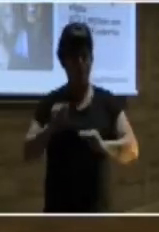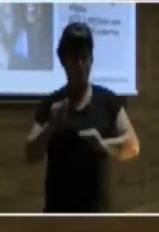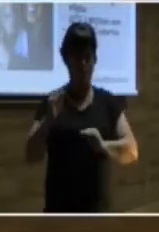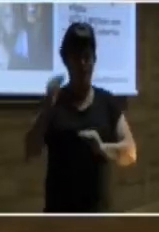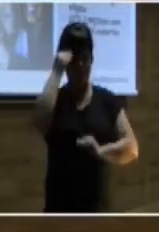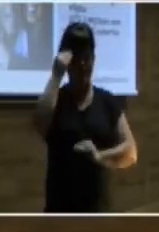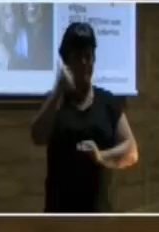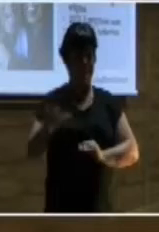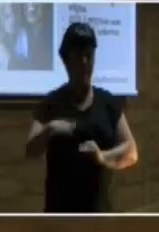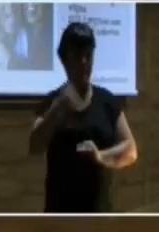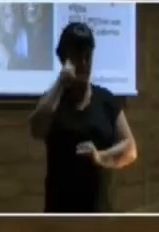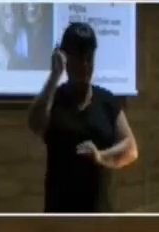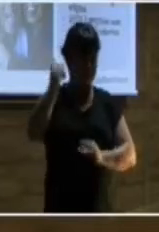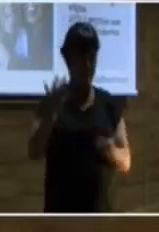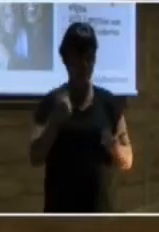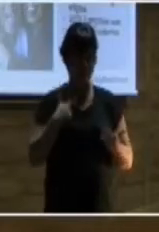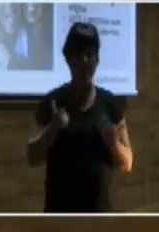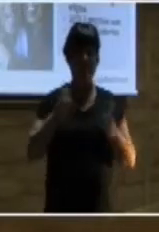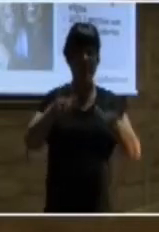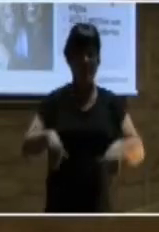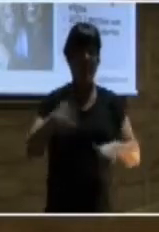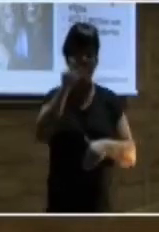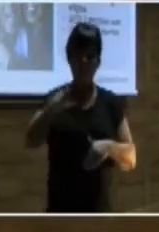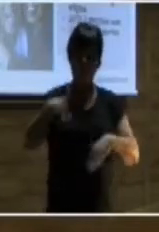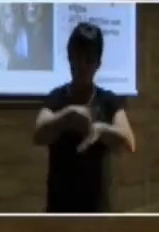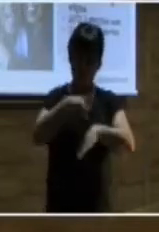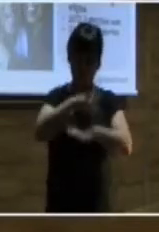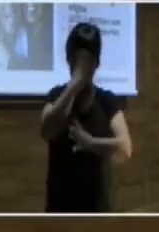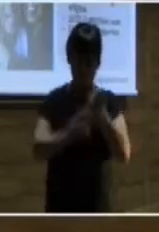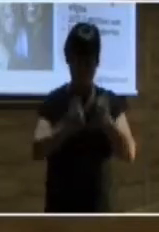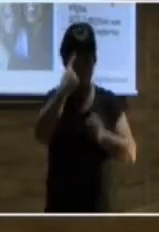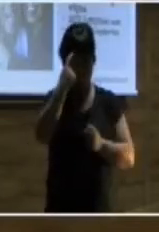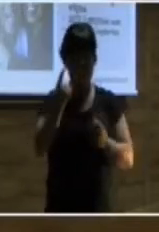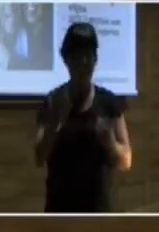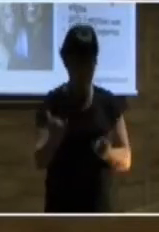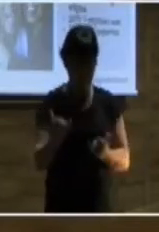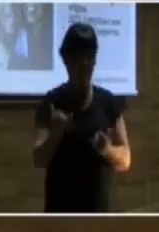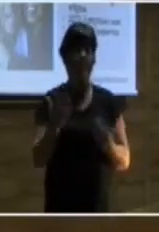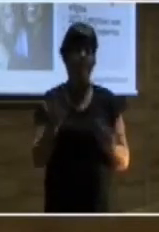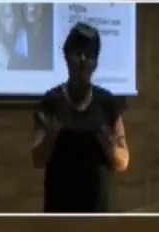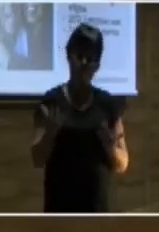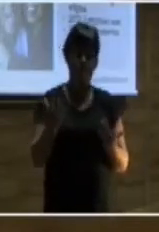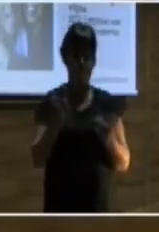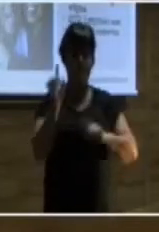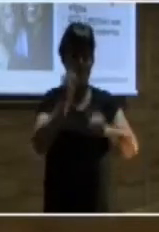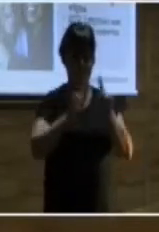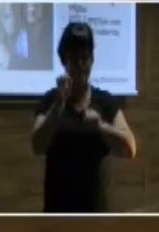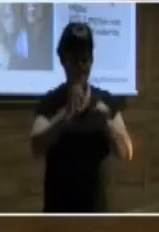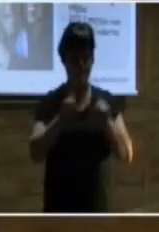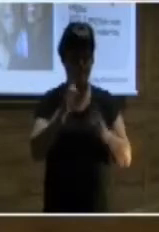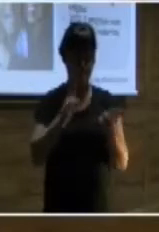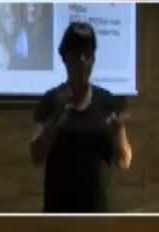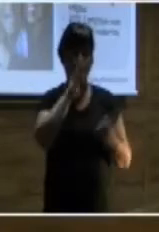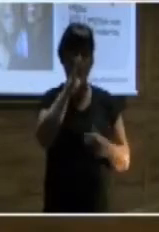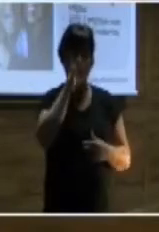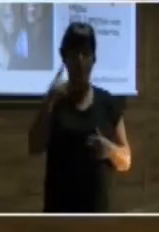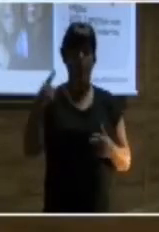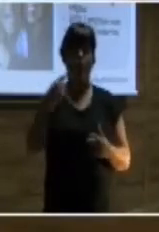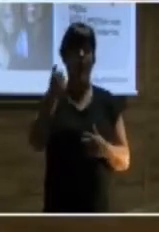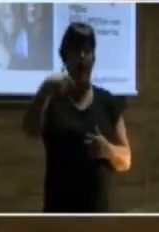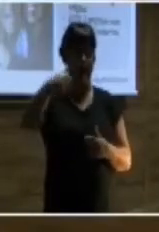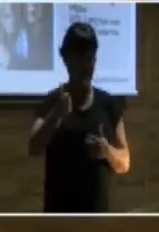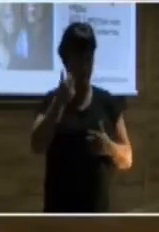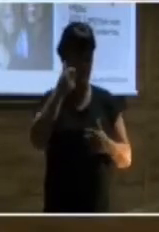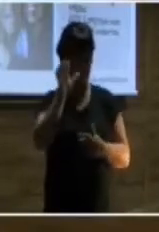in countries like Ghana where women with dementia are being sent to by family members. So that just gives you